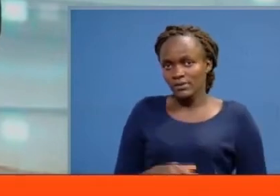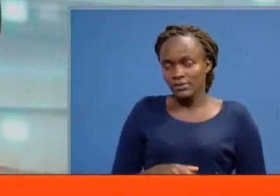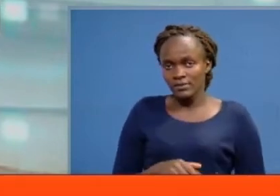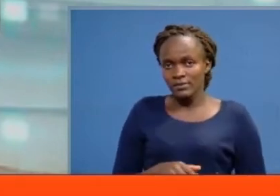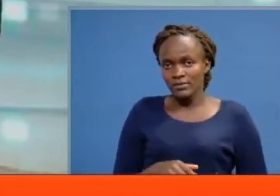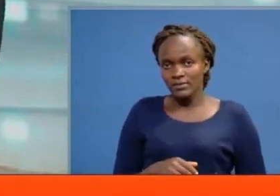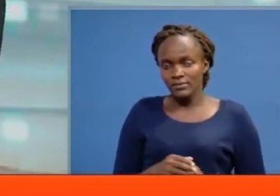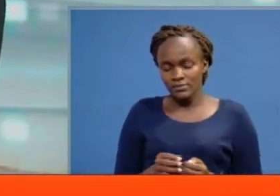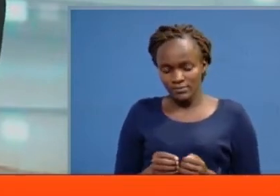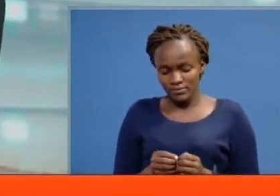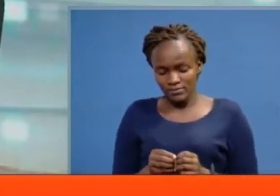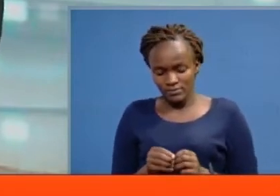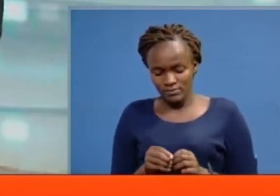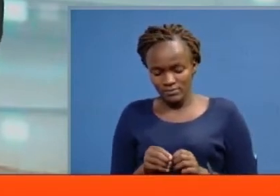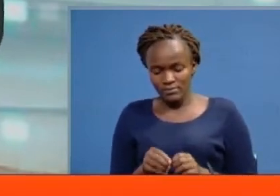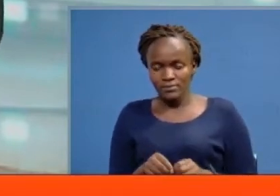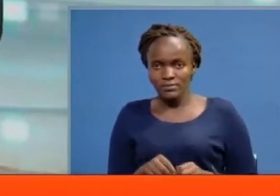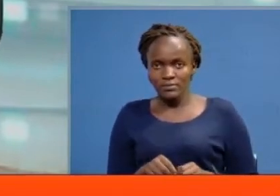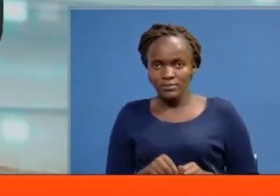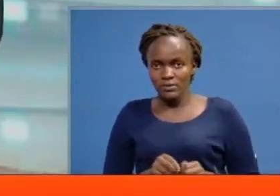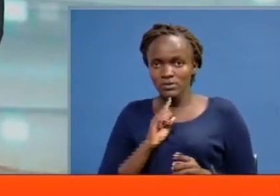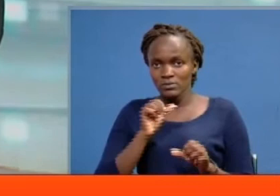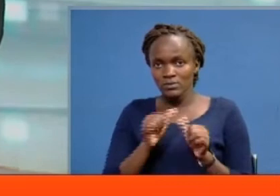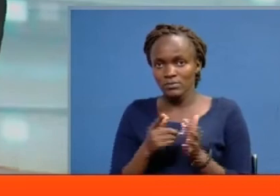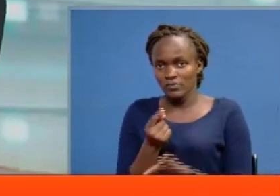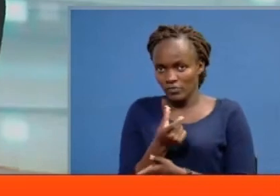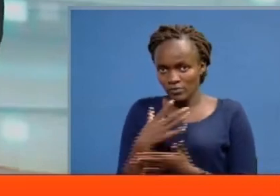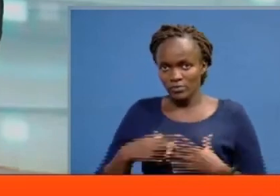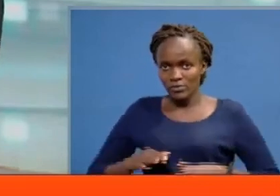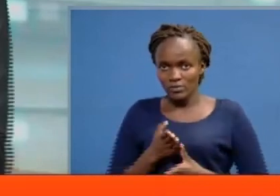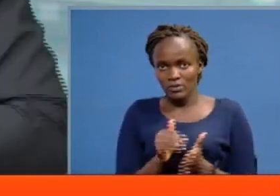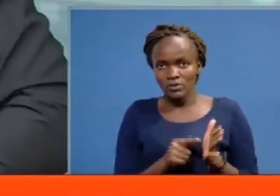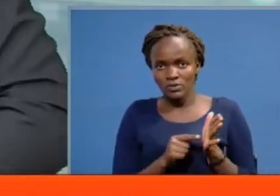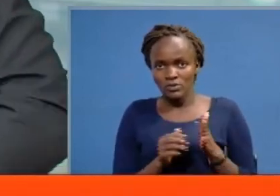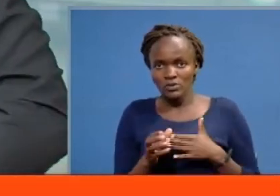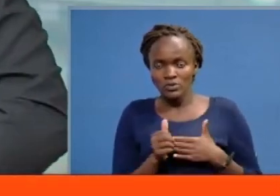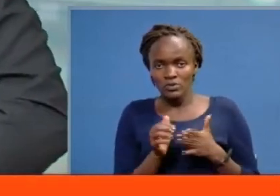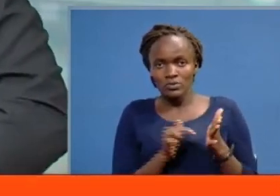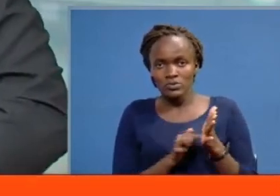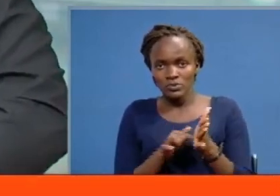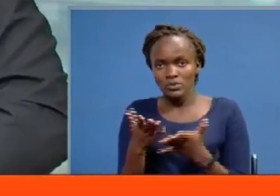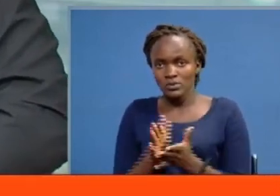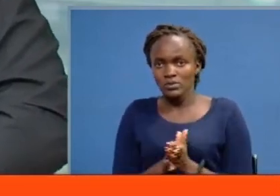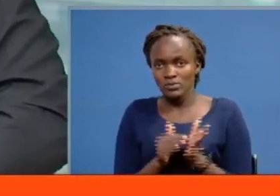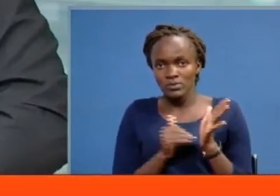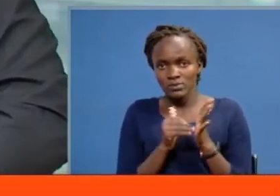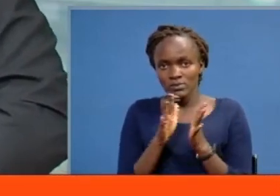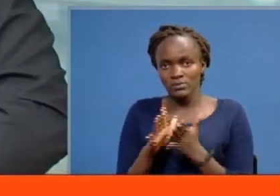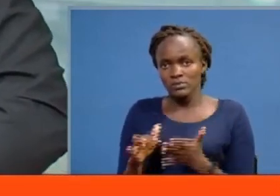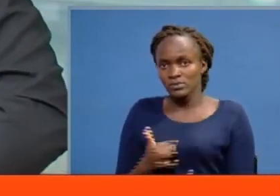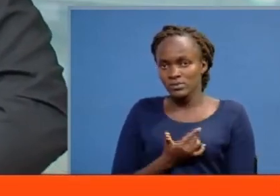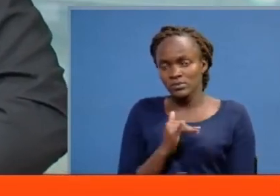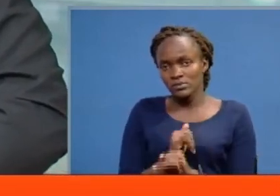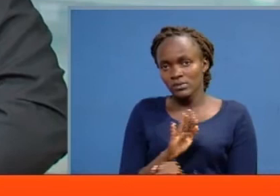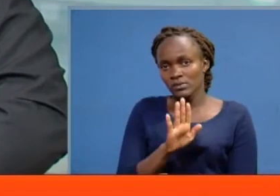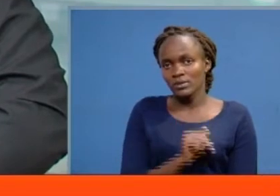touch on this special lot of people and, you know, guide them on how they can actually go improving their careers? And first of